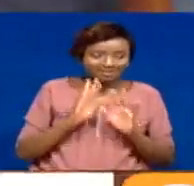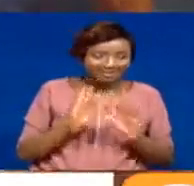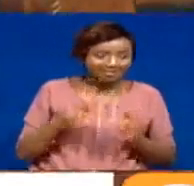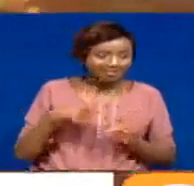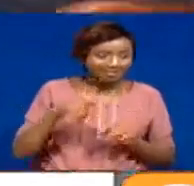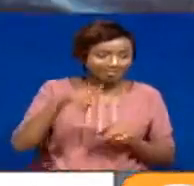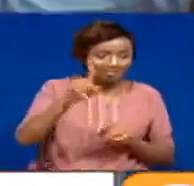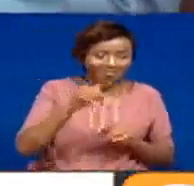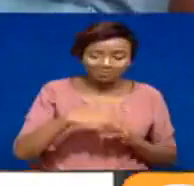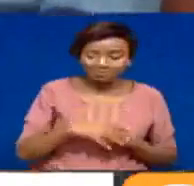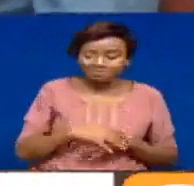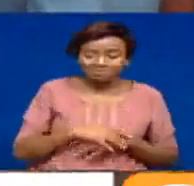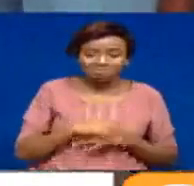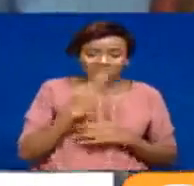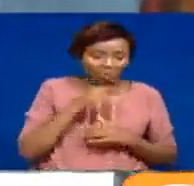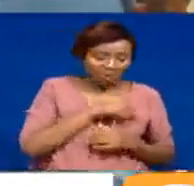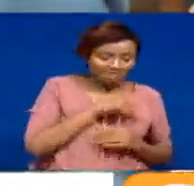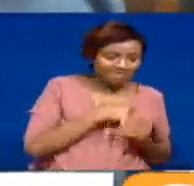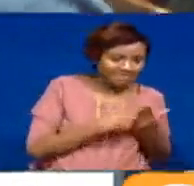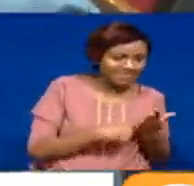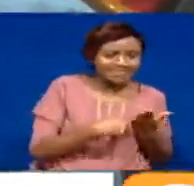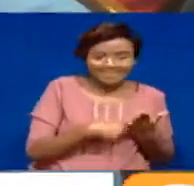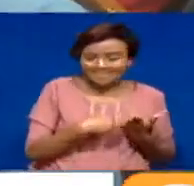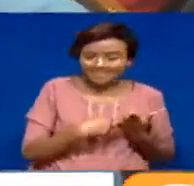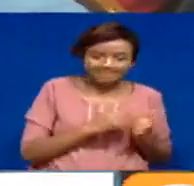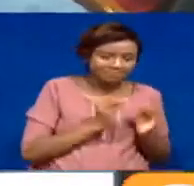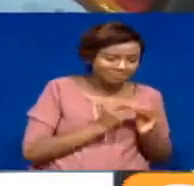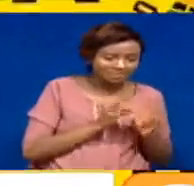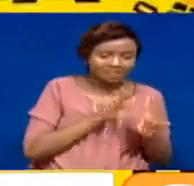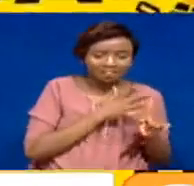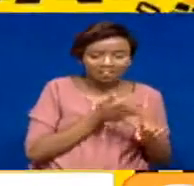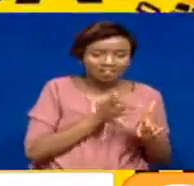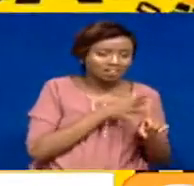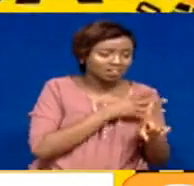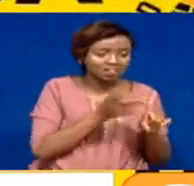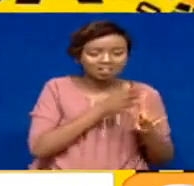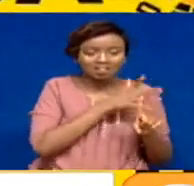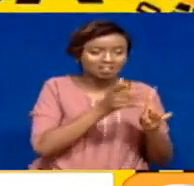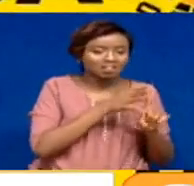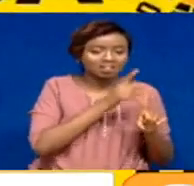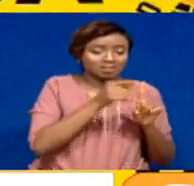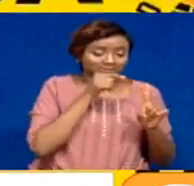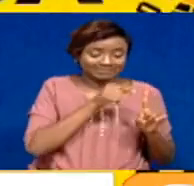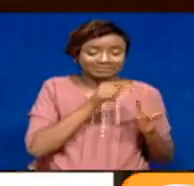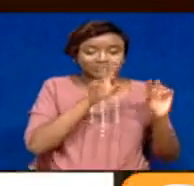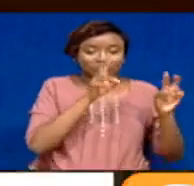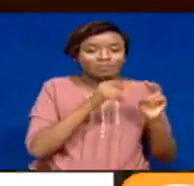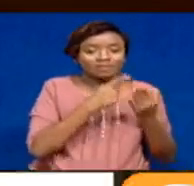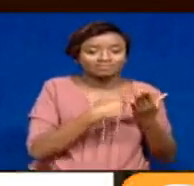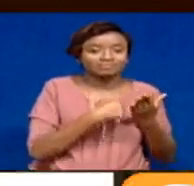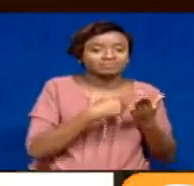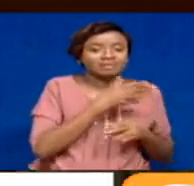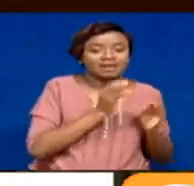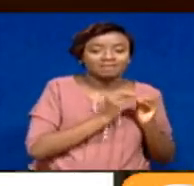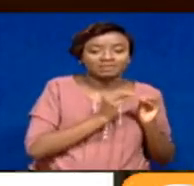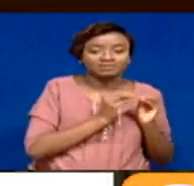literal after all. Intense lobbying and backroom deal-making is said to occupy the agenda of the two leaders and their political formations as